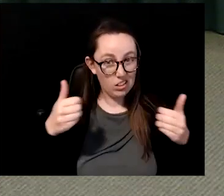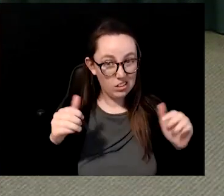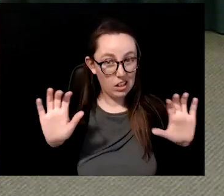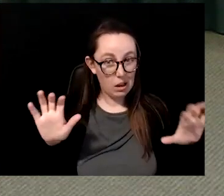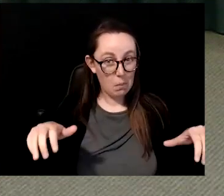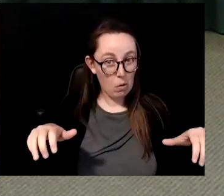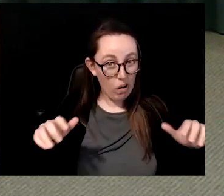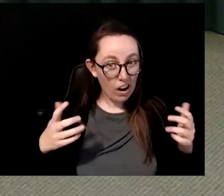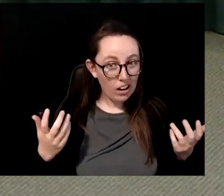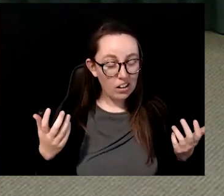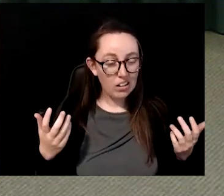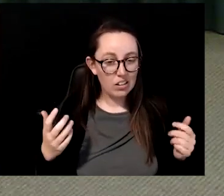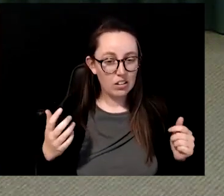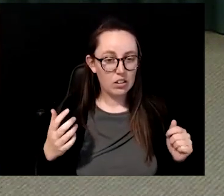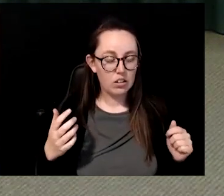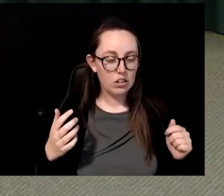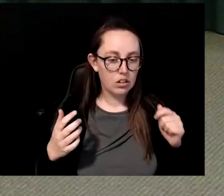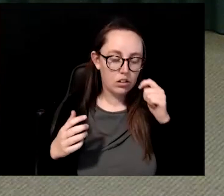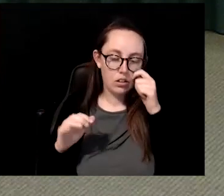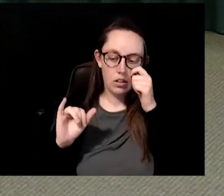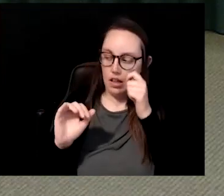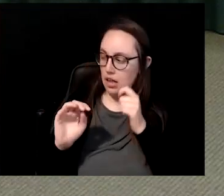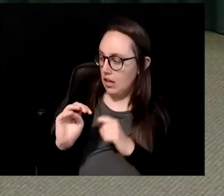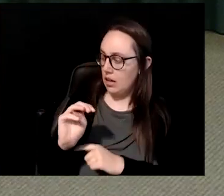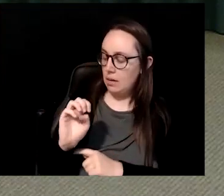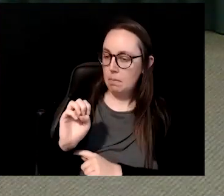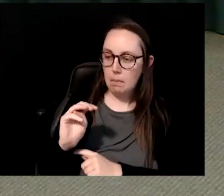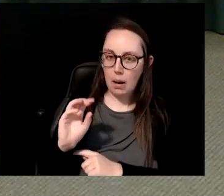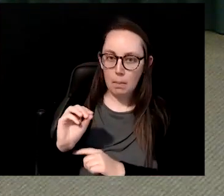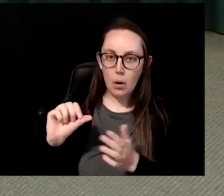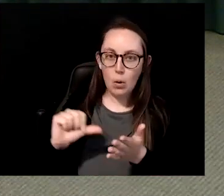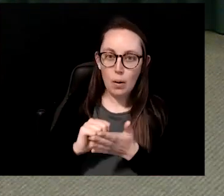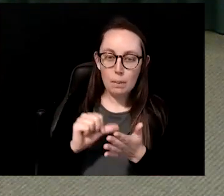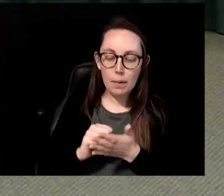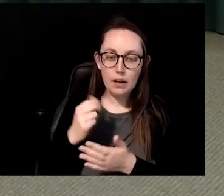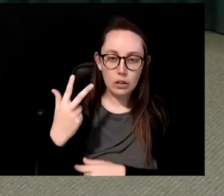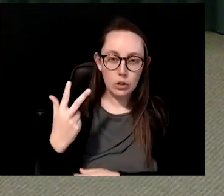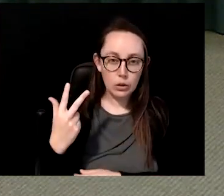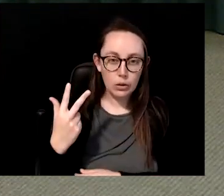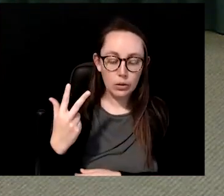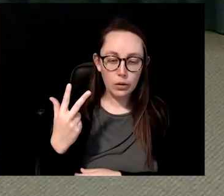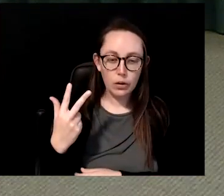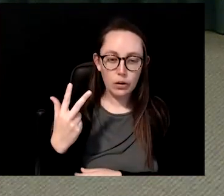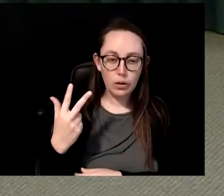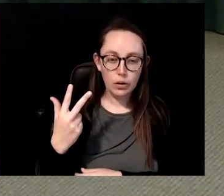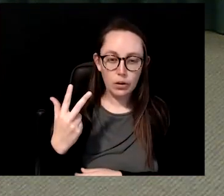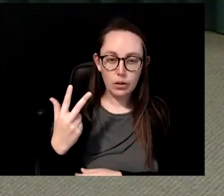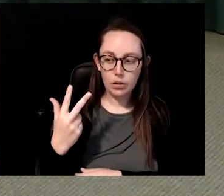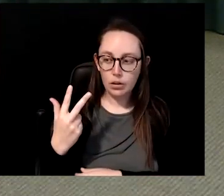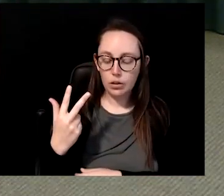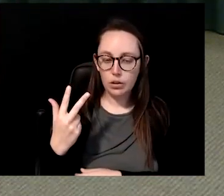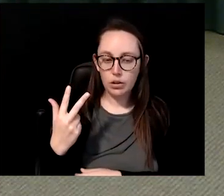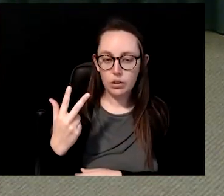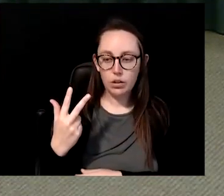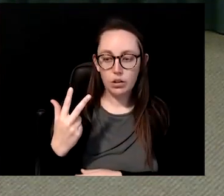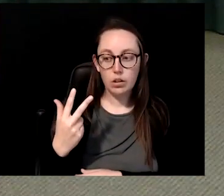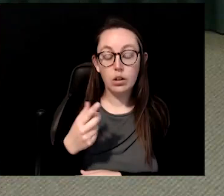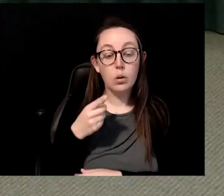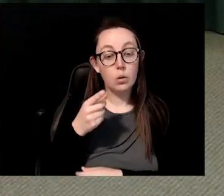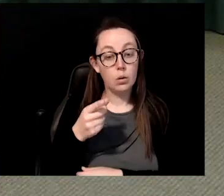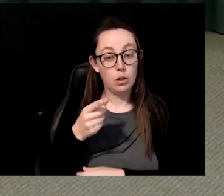um a little memo page three on a demo talks about uh when you're attracted with